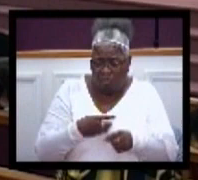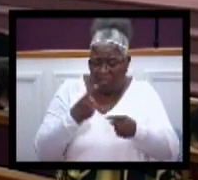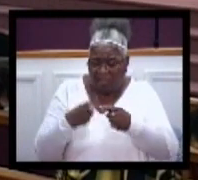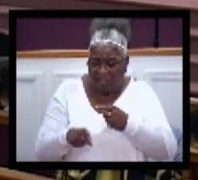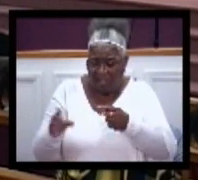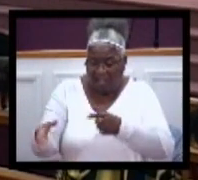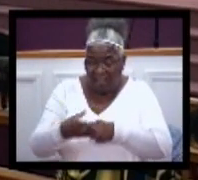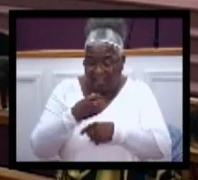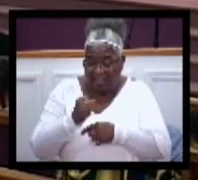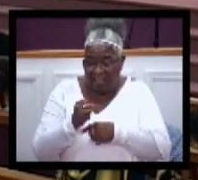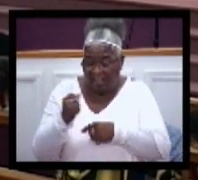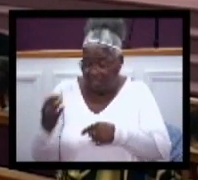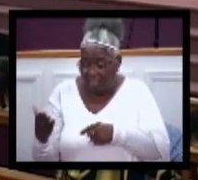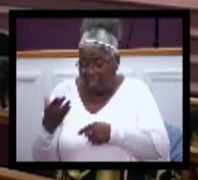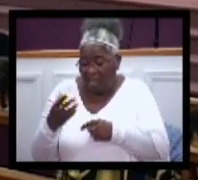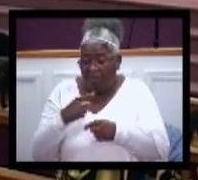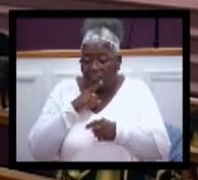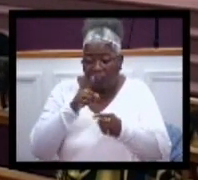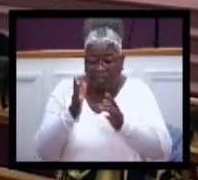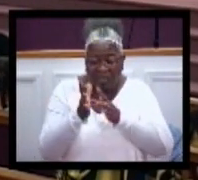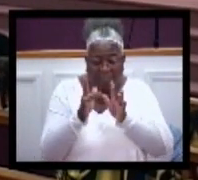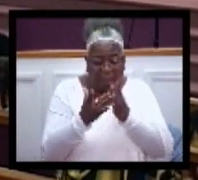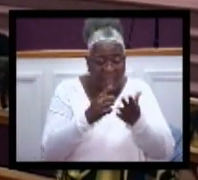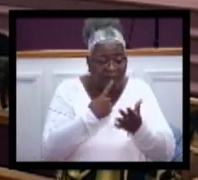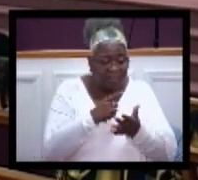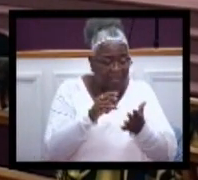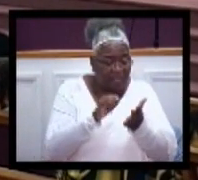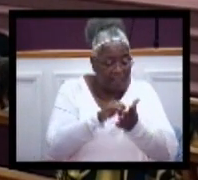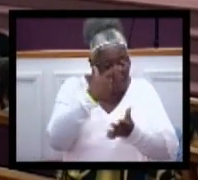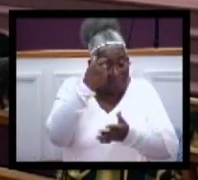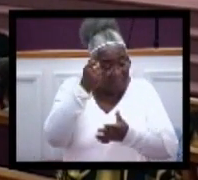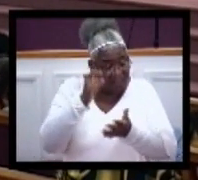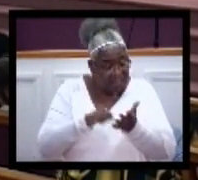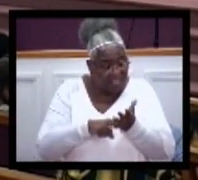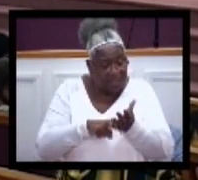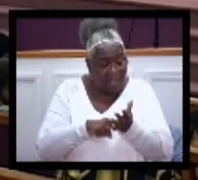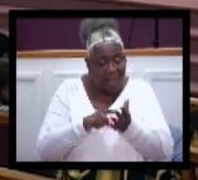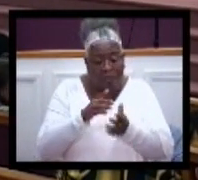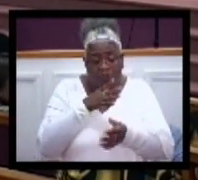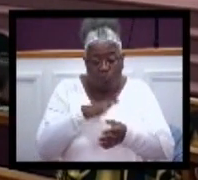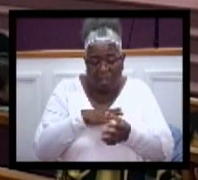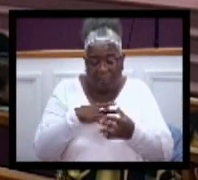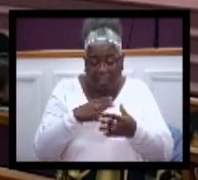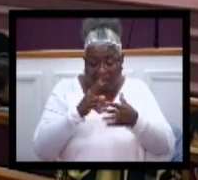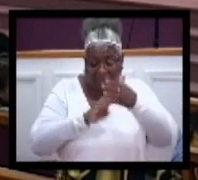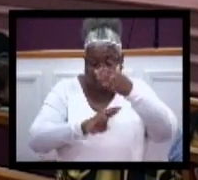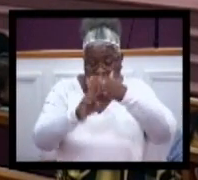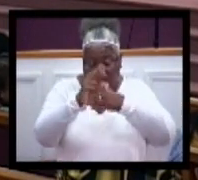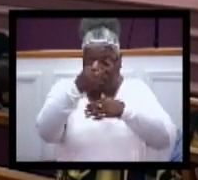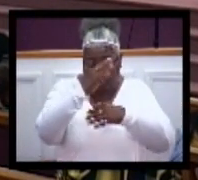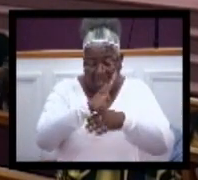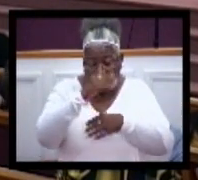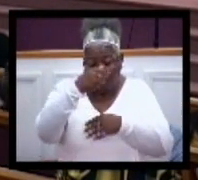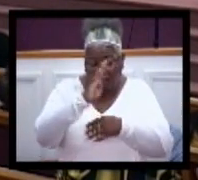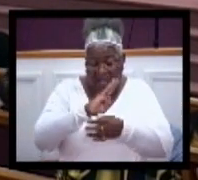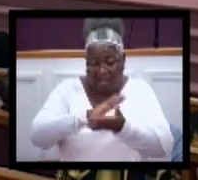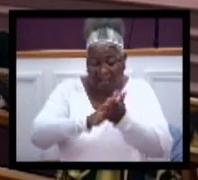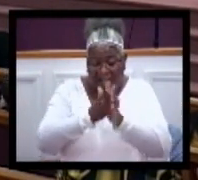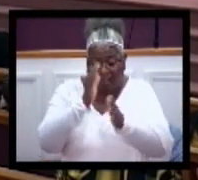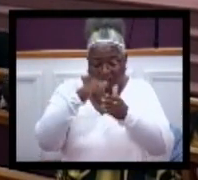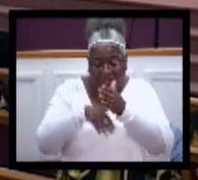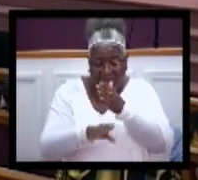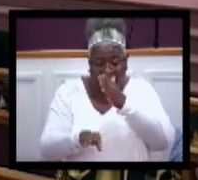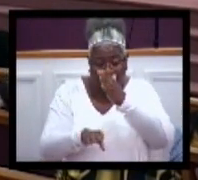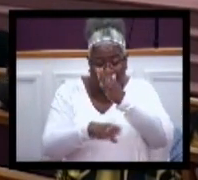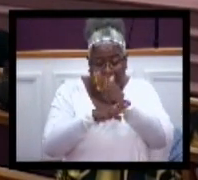get there. And the Bible said, because those women feared God, that God got in their